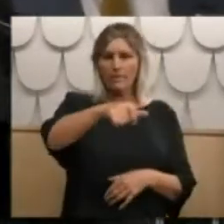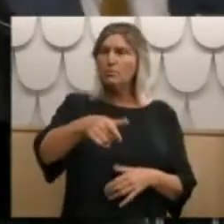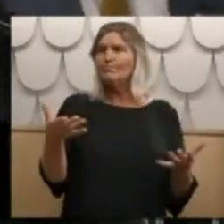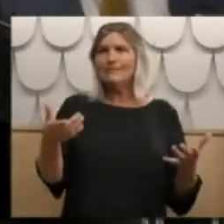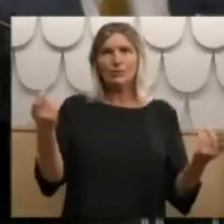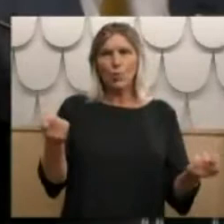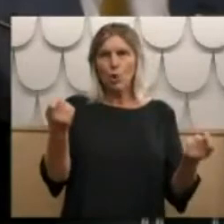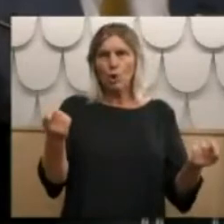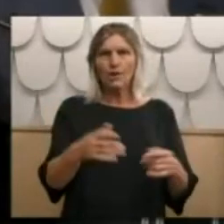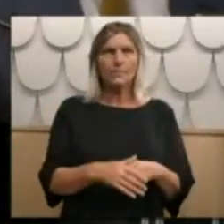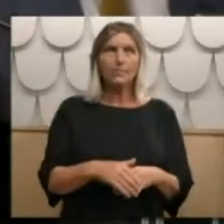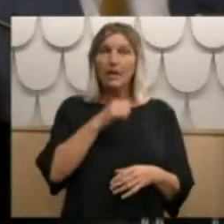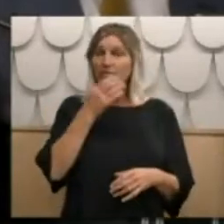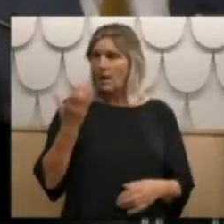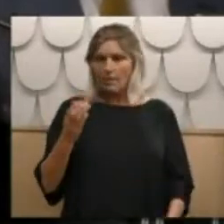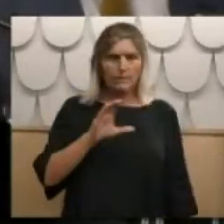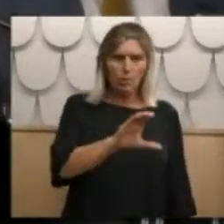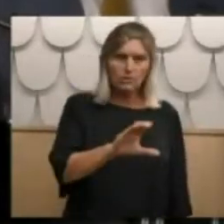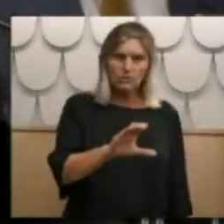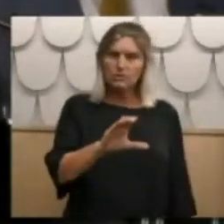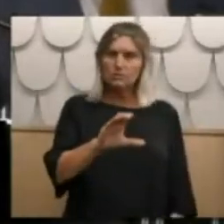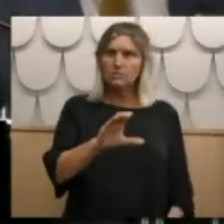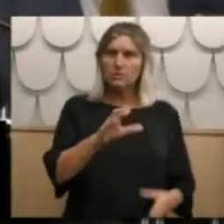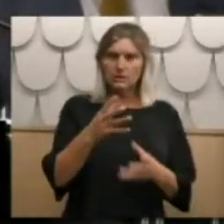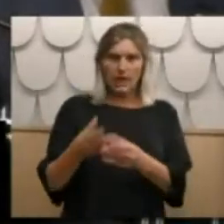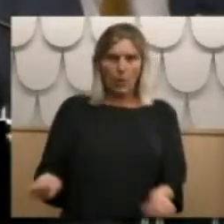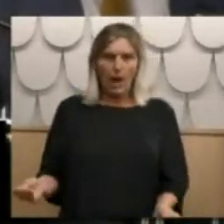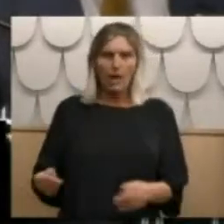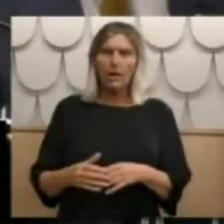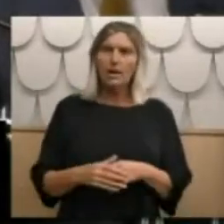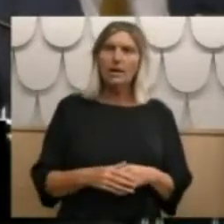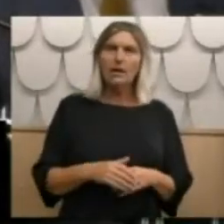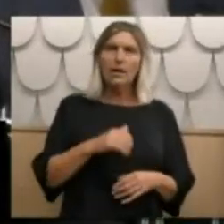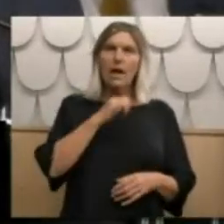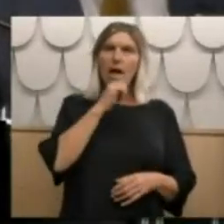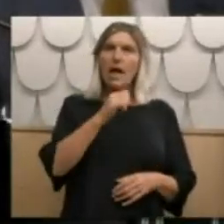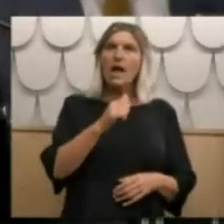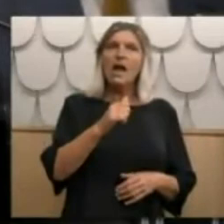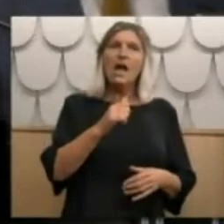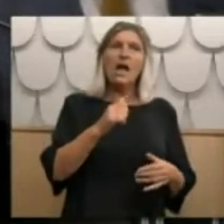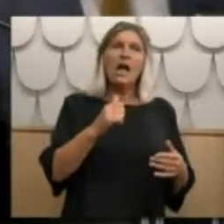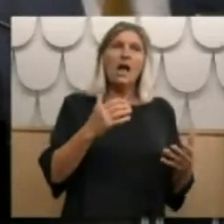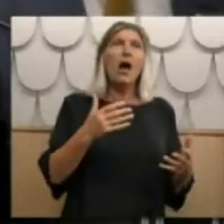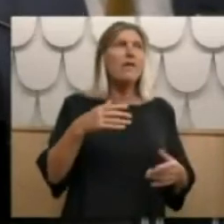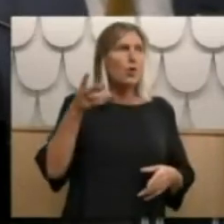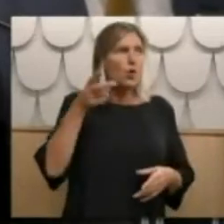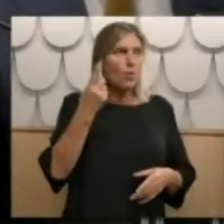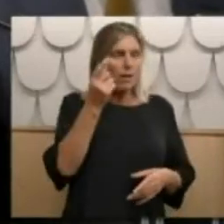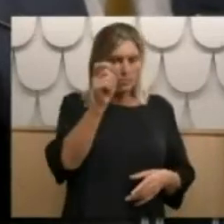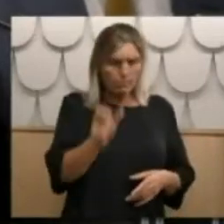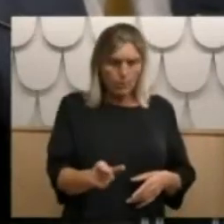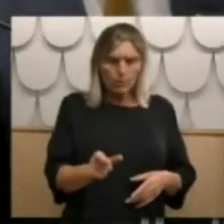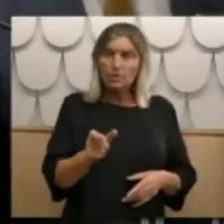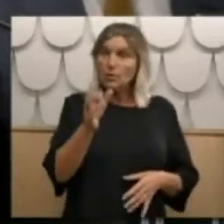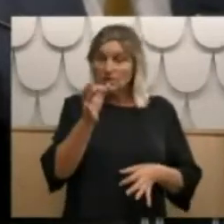you do, lump sum compensation's gone. If you do get, I sat in on one person who got